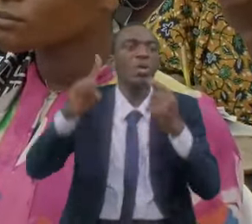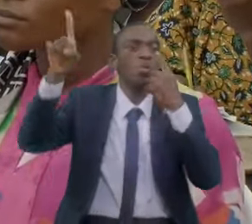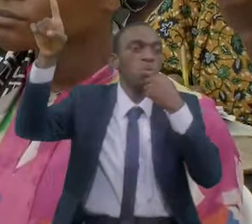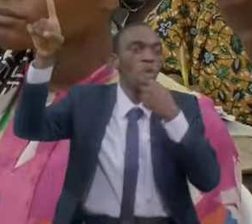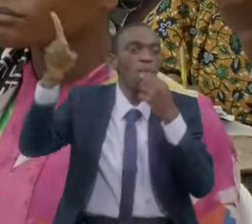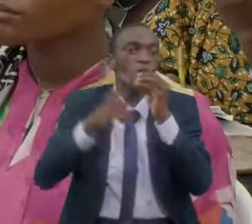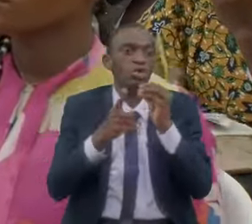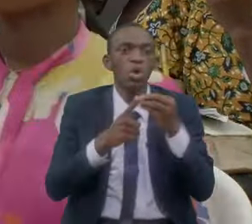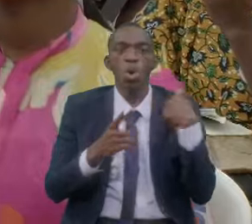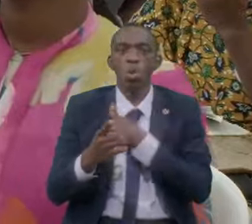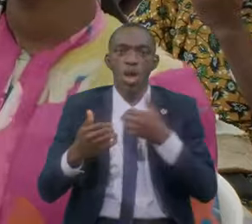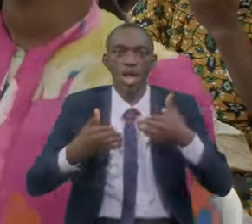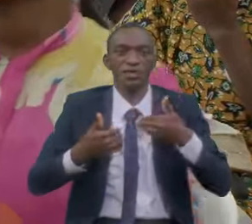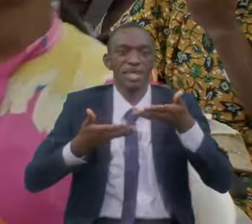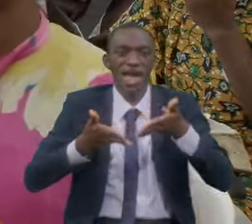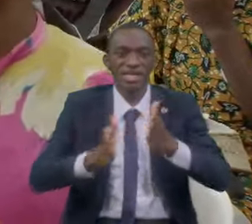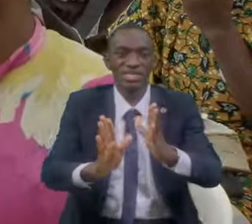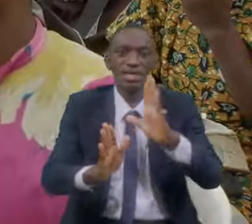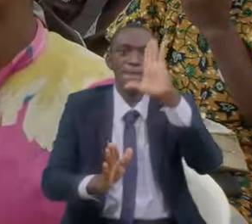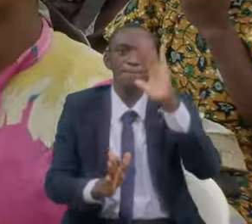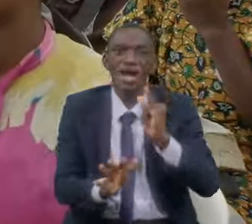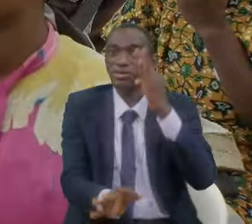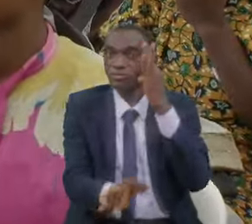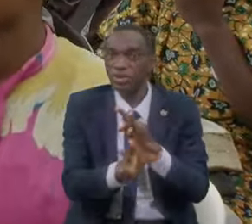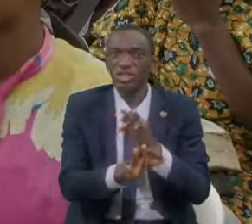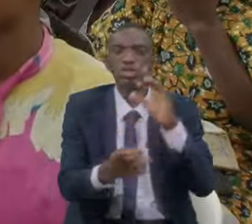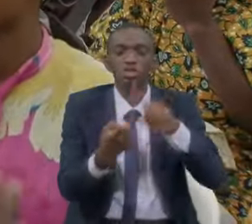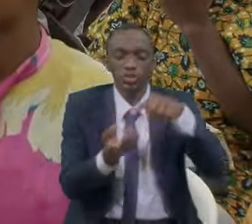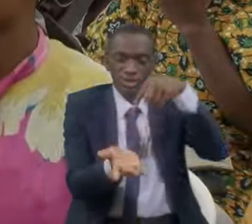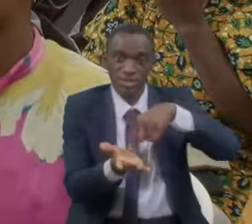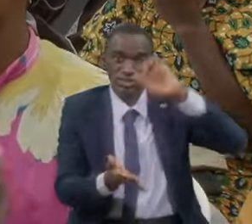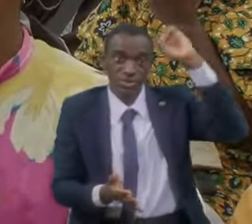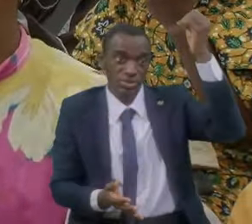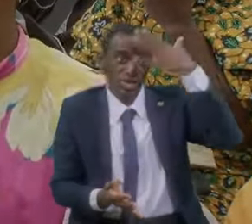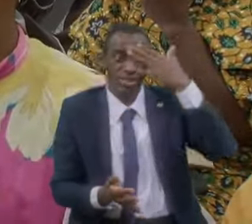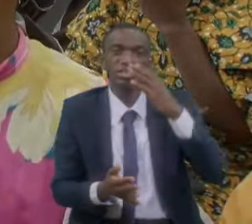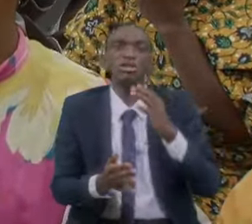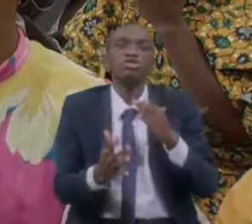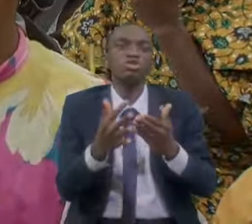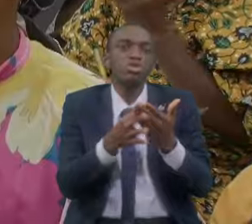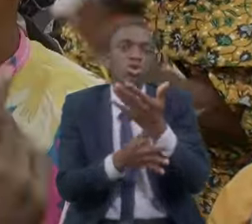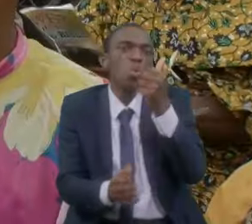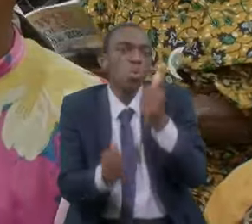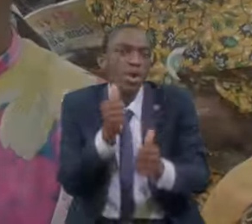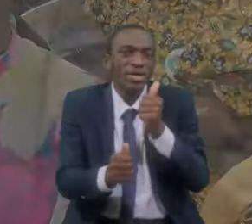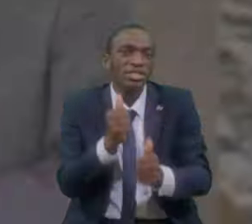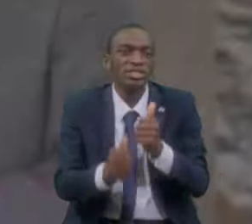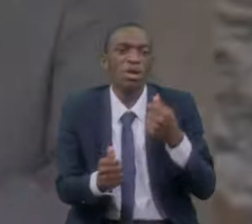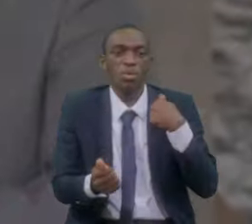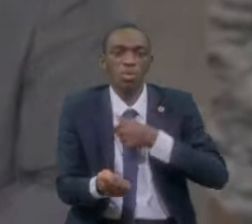access by faith into this grace wherein we